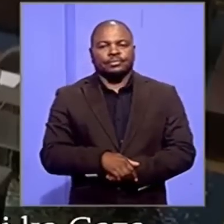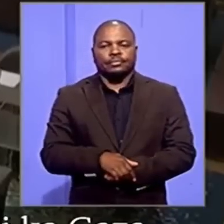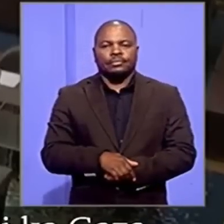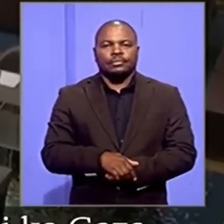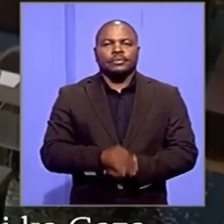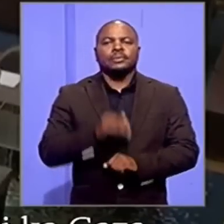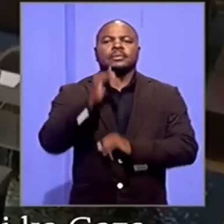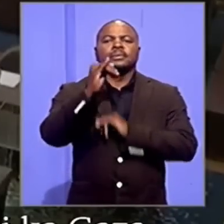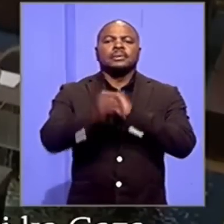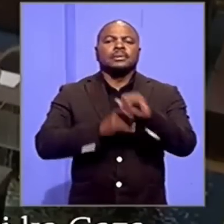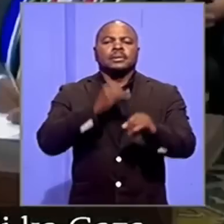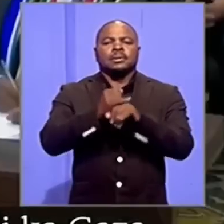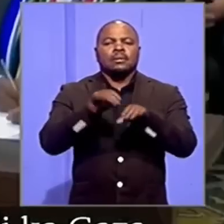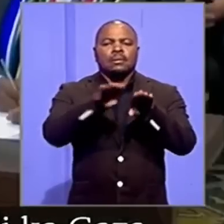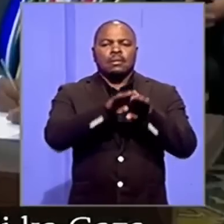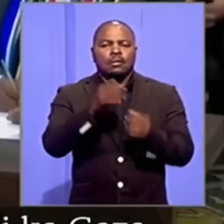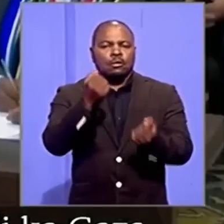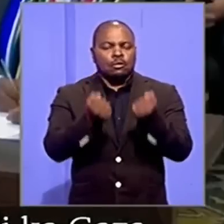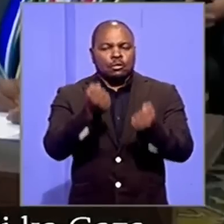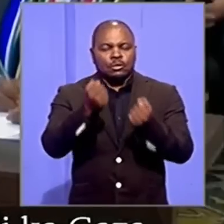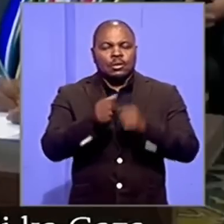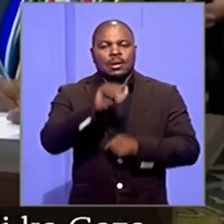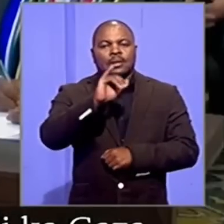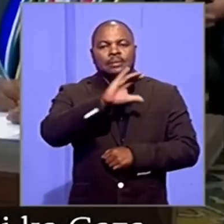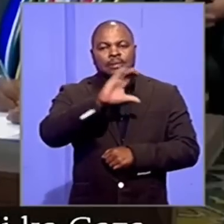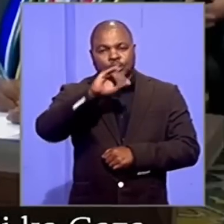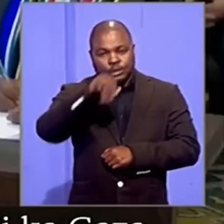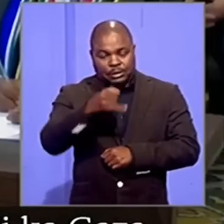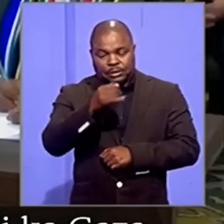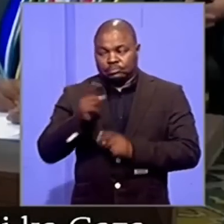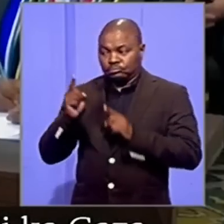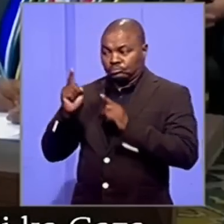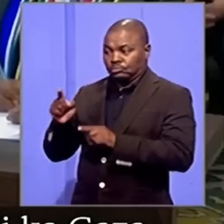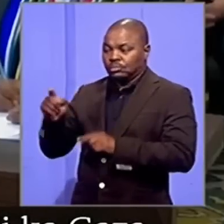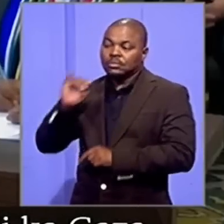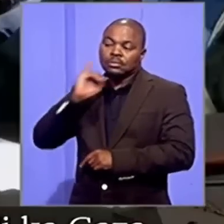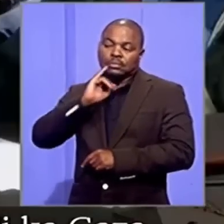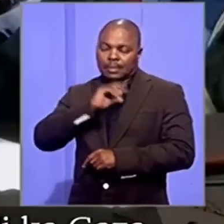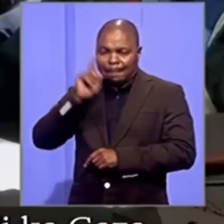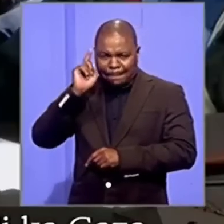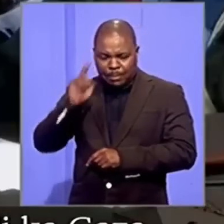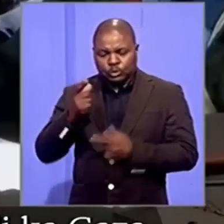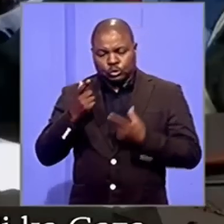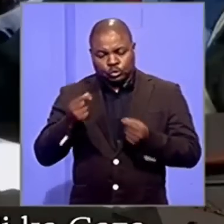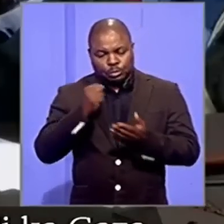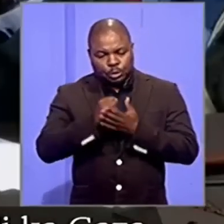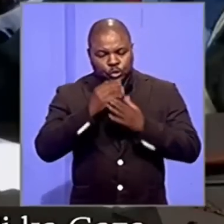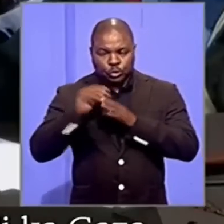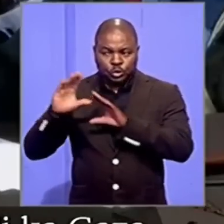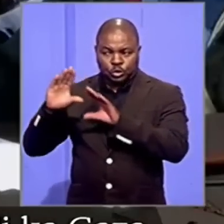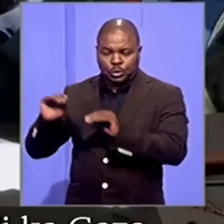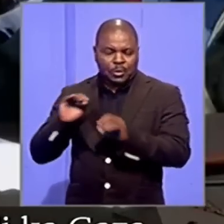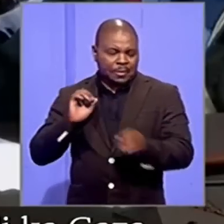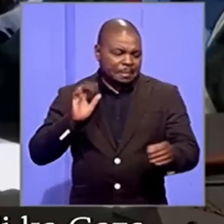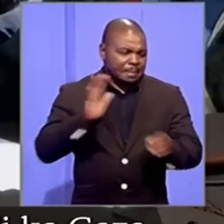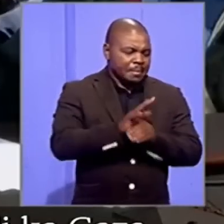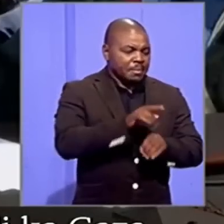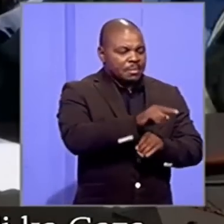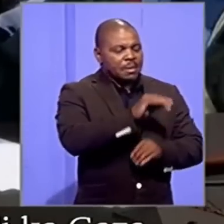Kgorotsheko ya boditšhabatšhaba ya toka ICJ e laetše Israele go tšea dikgato tša go emiša ka go falatša madi